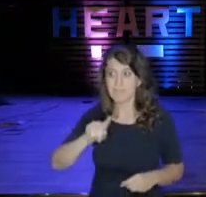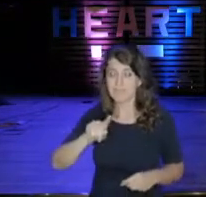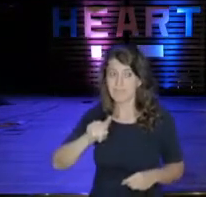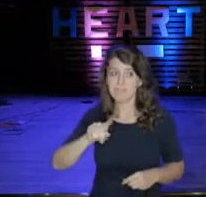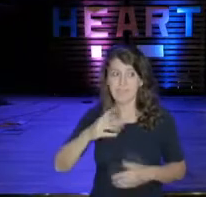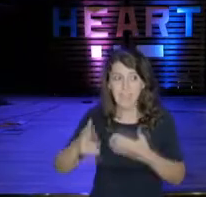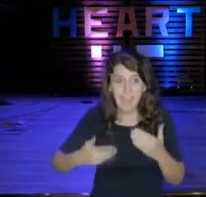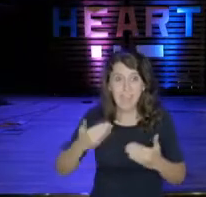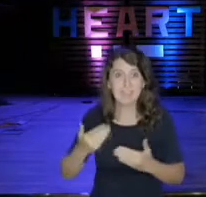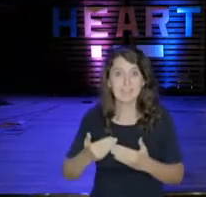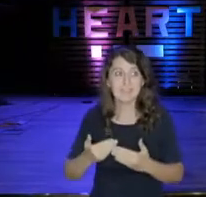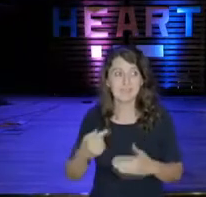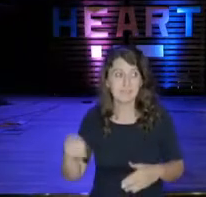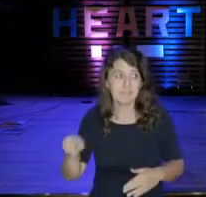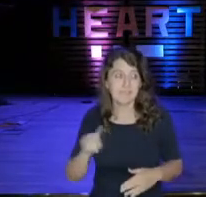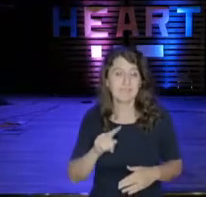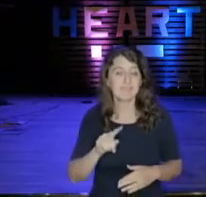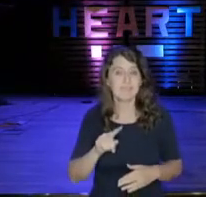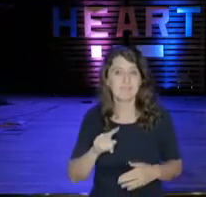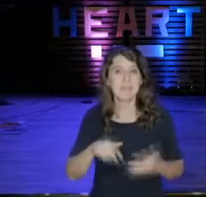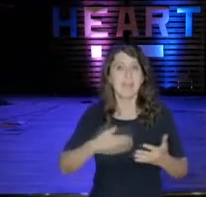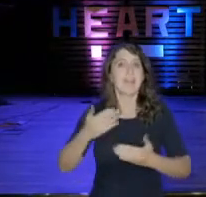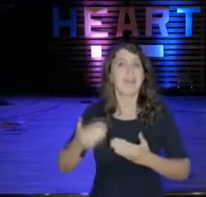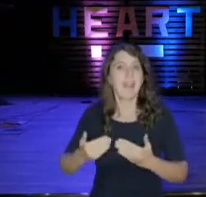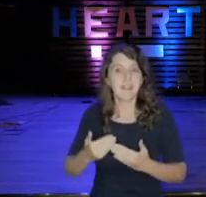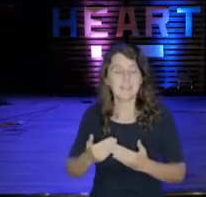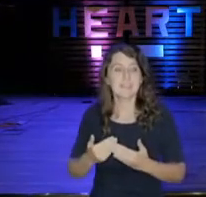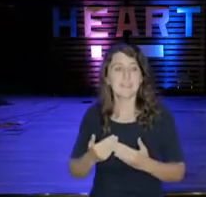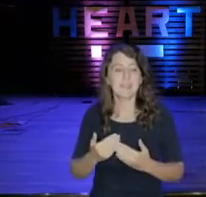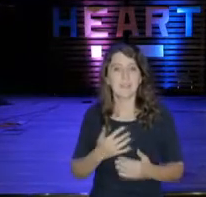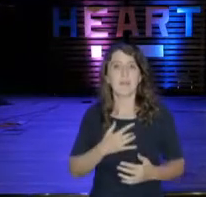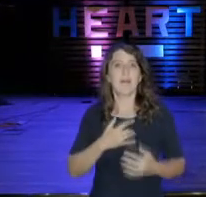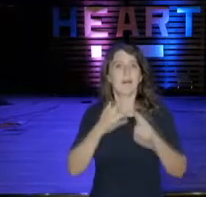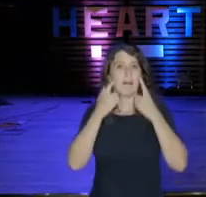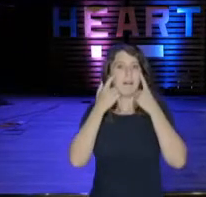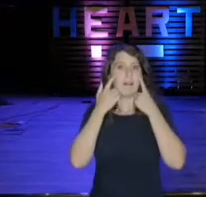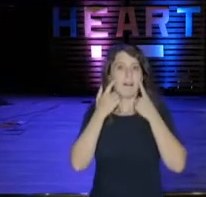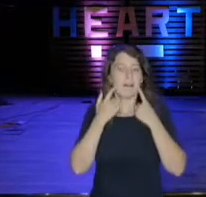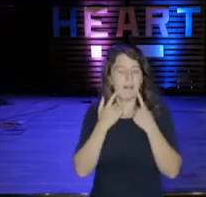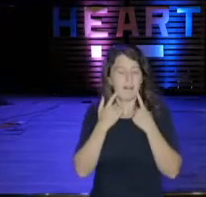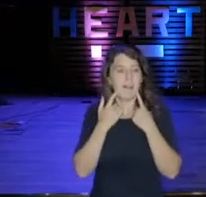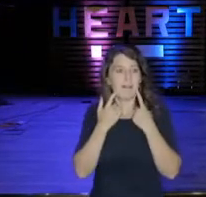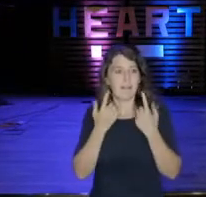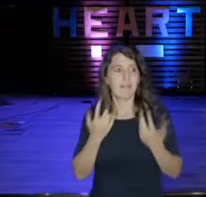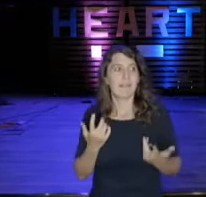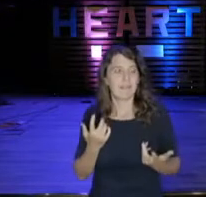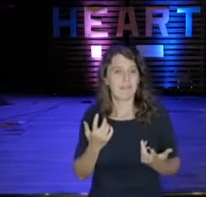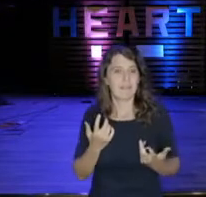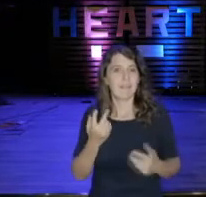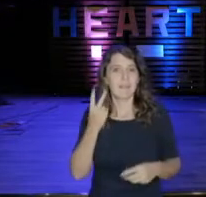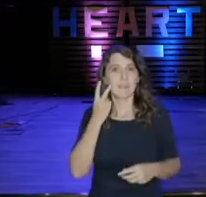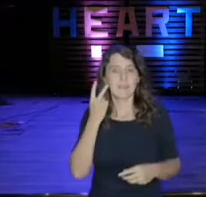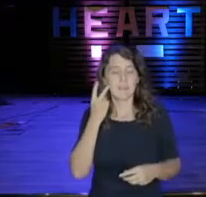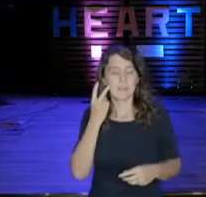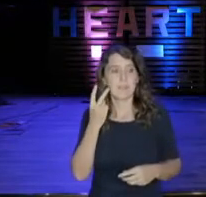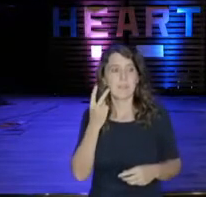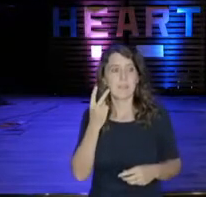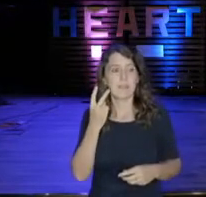Are you kind? Kindness brings you to tears when you see